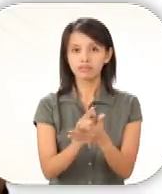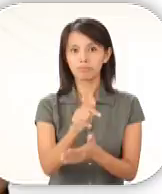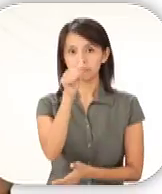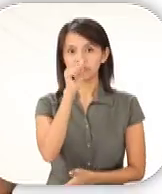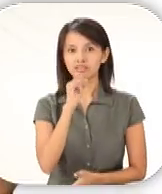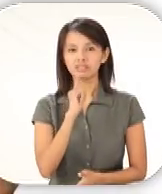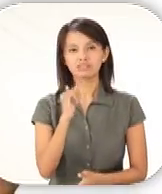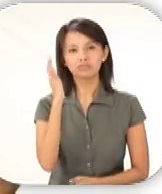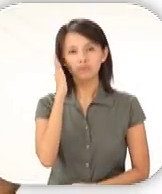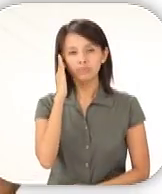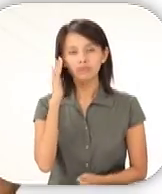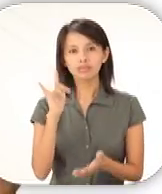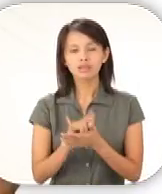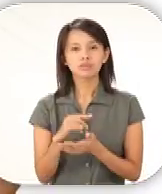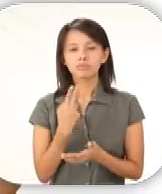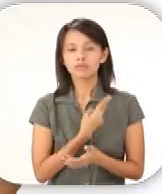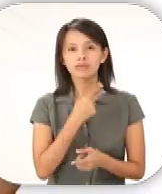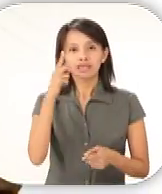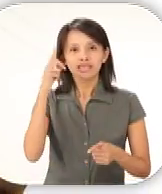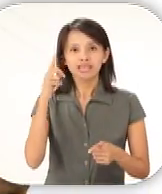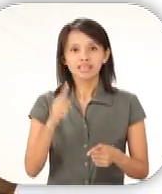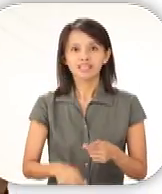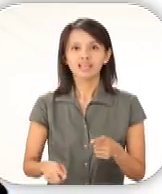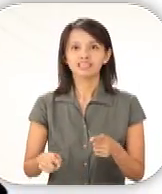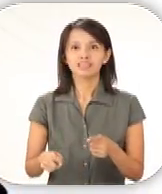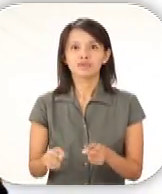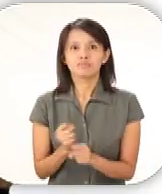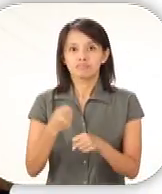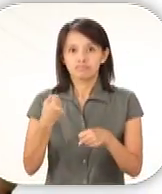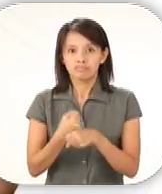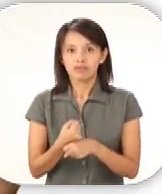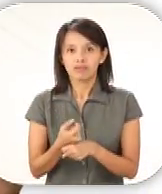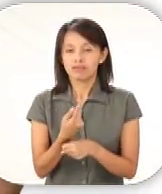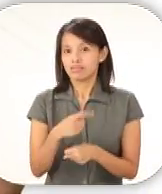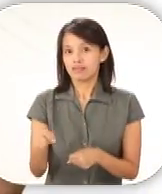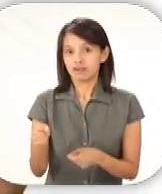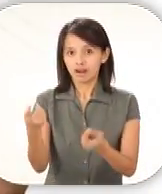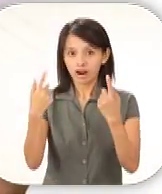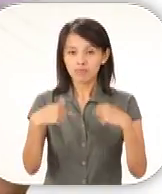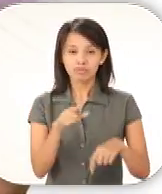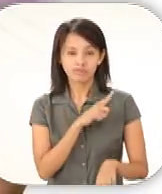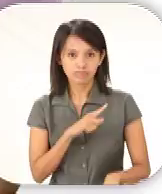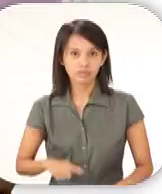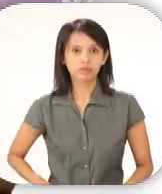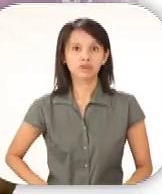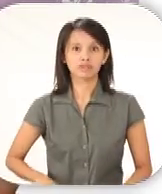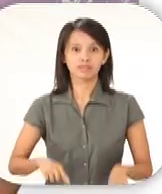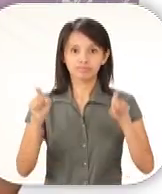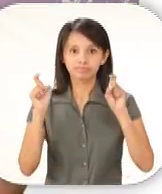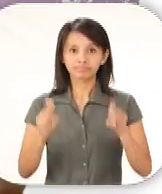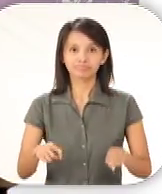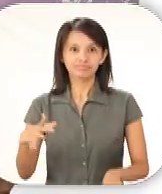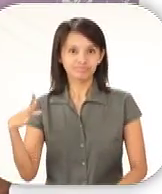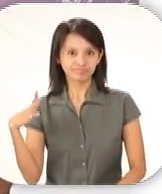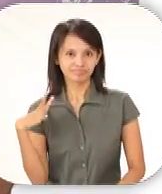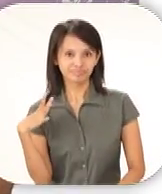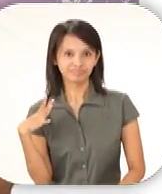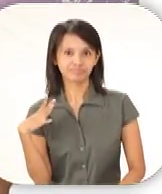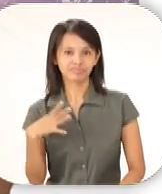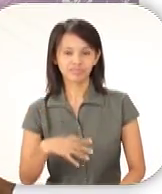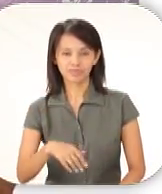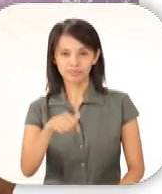part of that patience is knowing that we cannot produce the coming of the Lord. We have to wait.